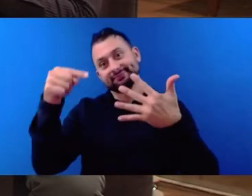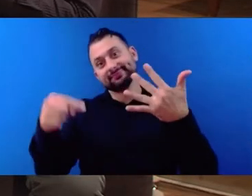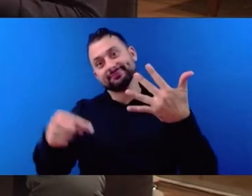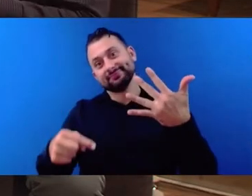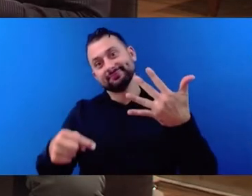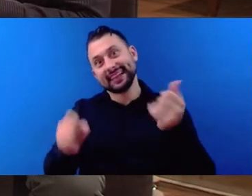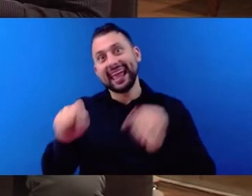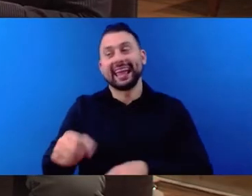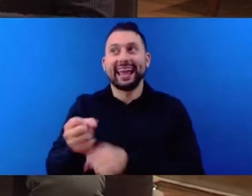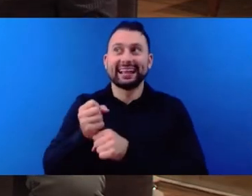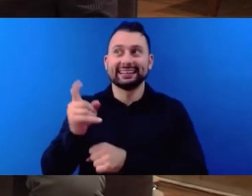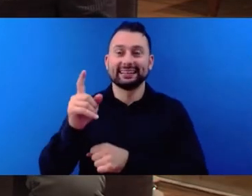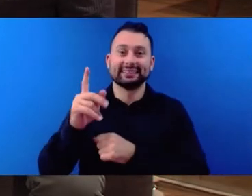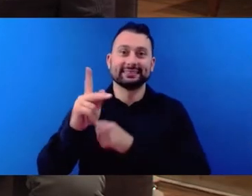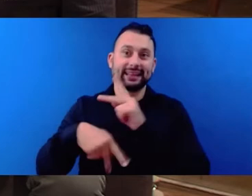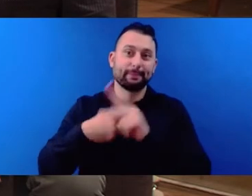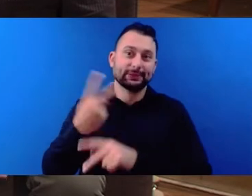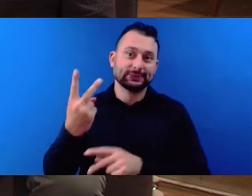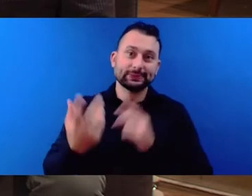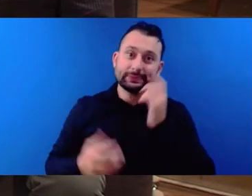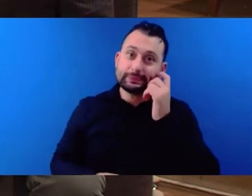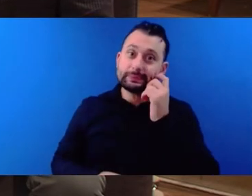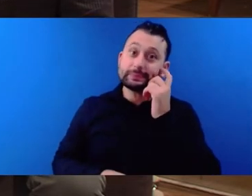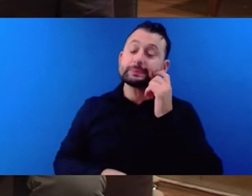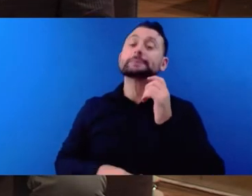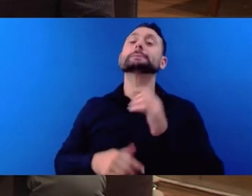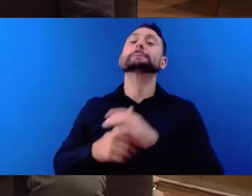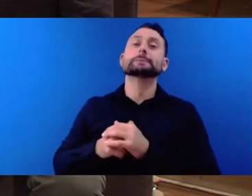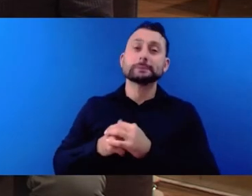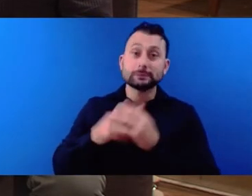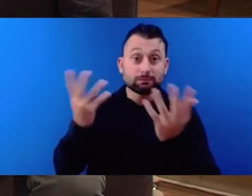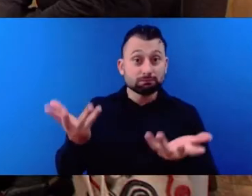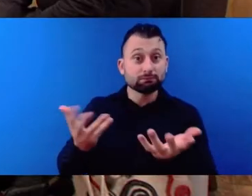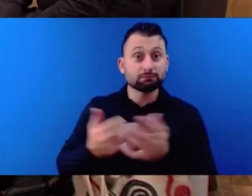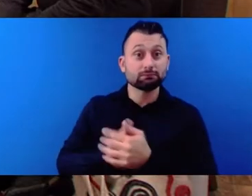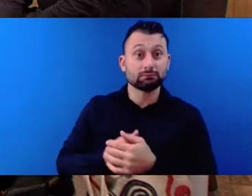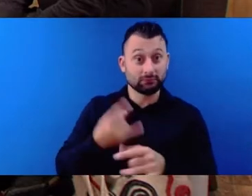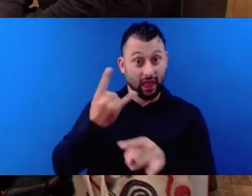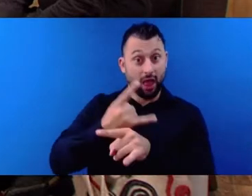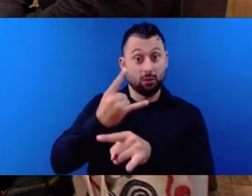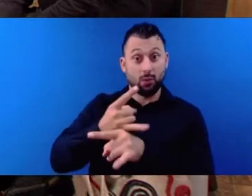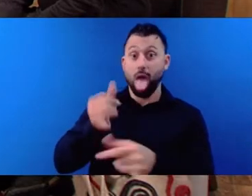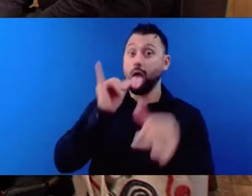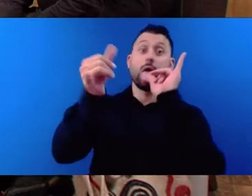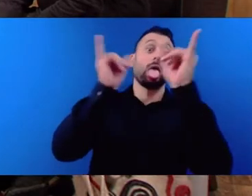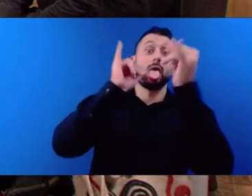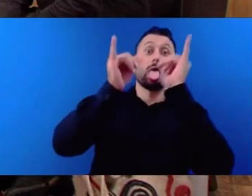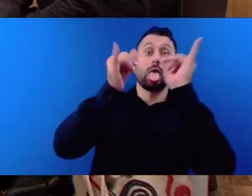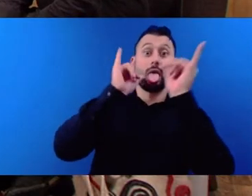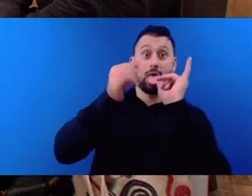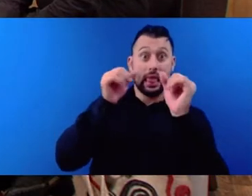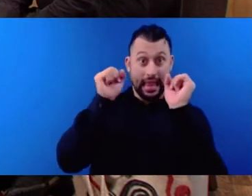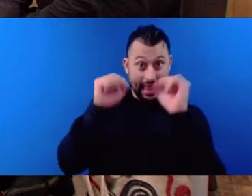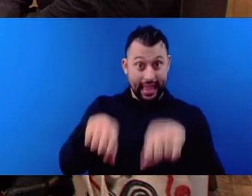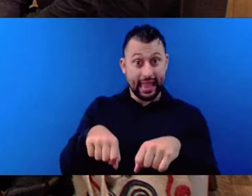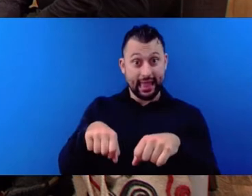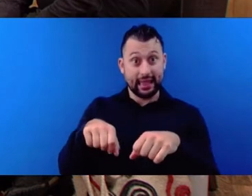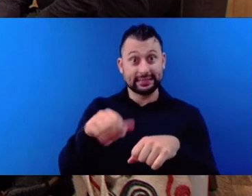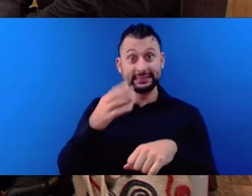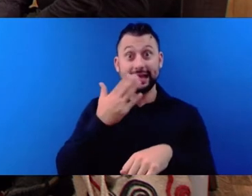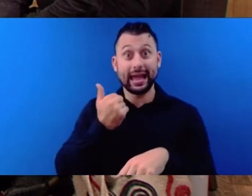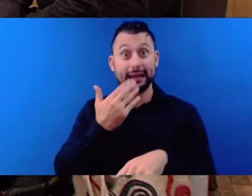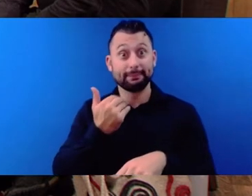I see. What about alcohol consumption? Yes, so alcohol consumption is also something